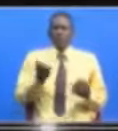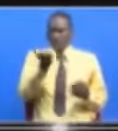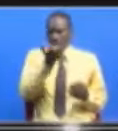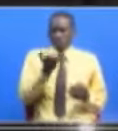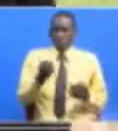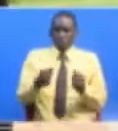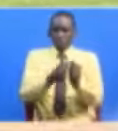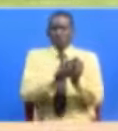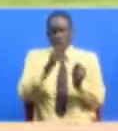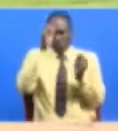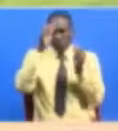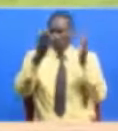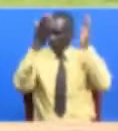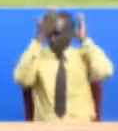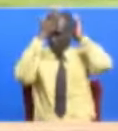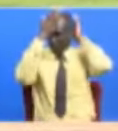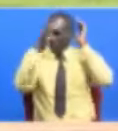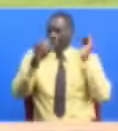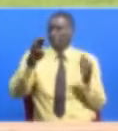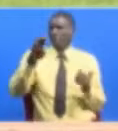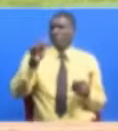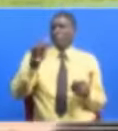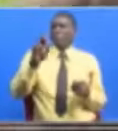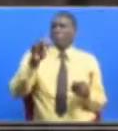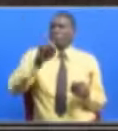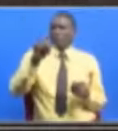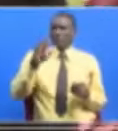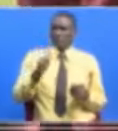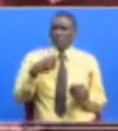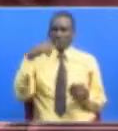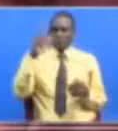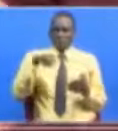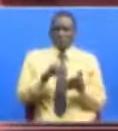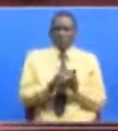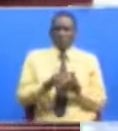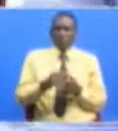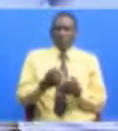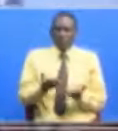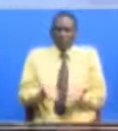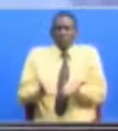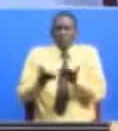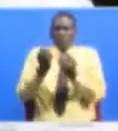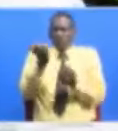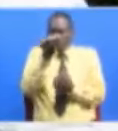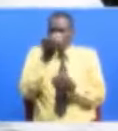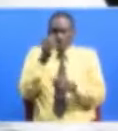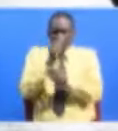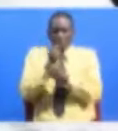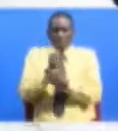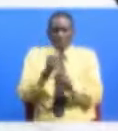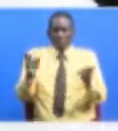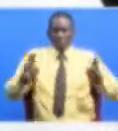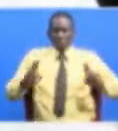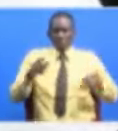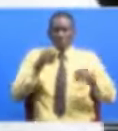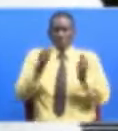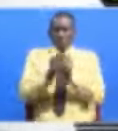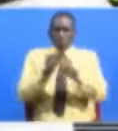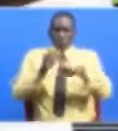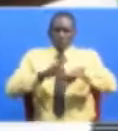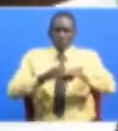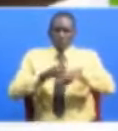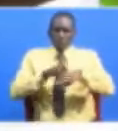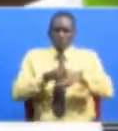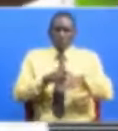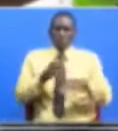alongside the governor of Kakamega, Fernandez Baraza, said the stadium upgrade will be conducted in good time. The renovations will target the right C section